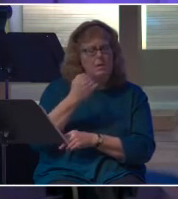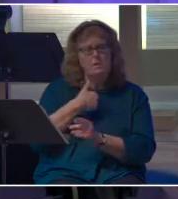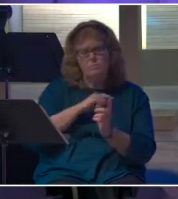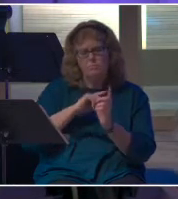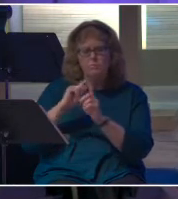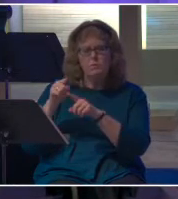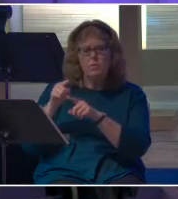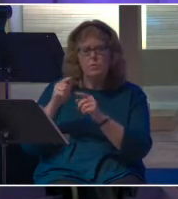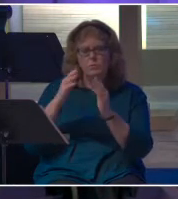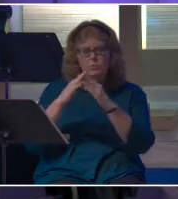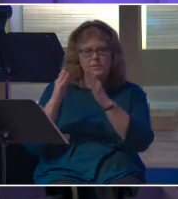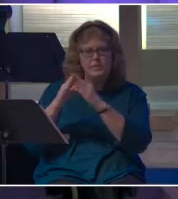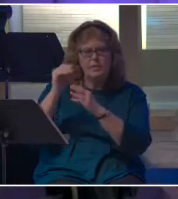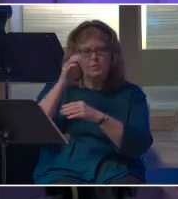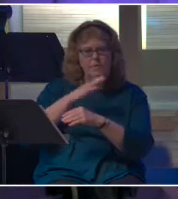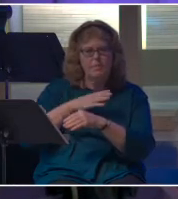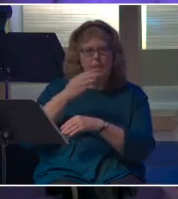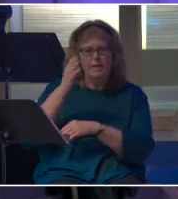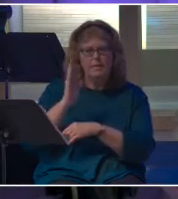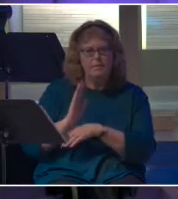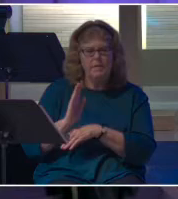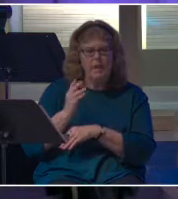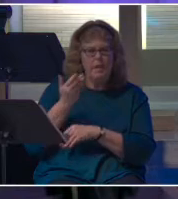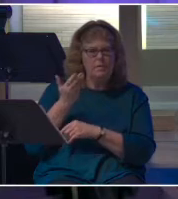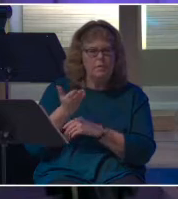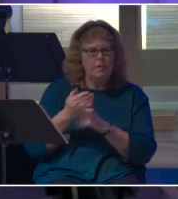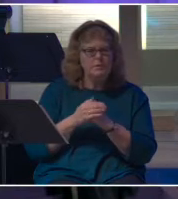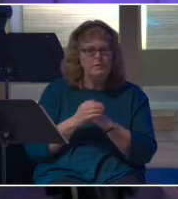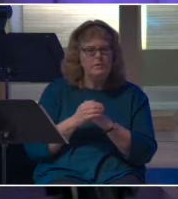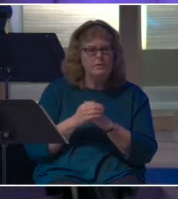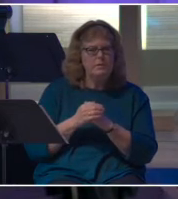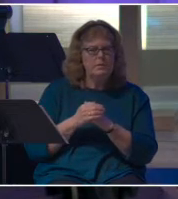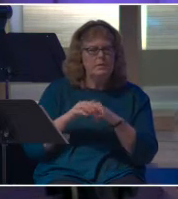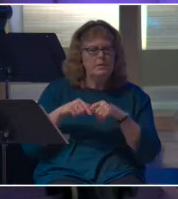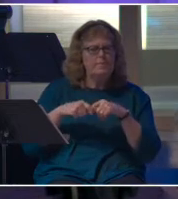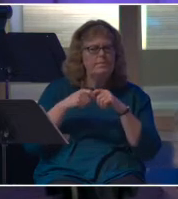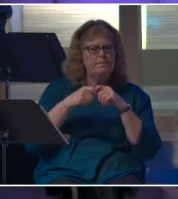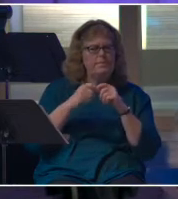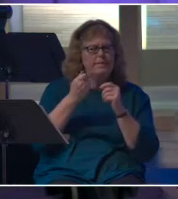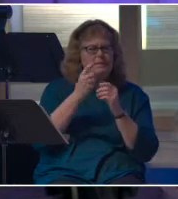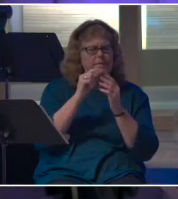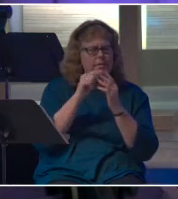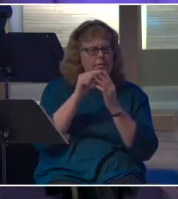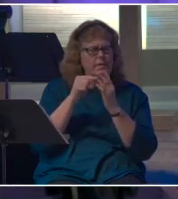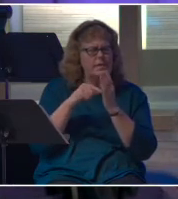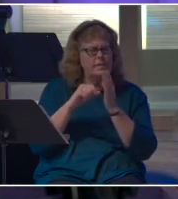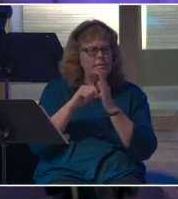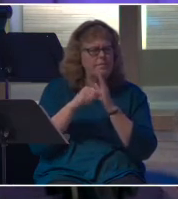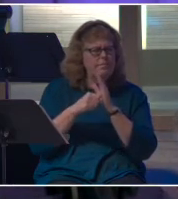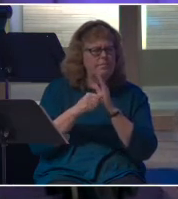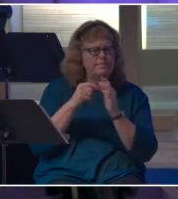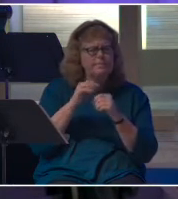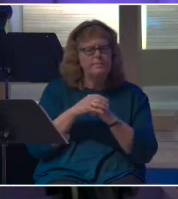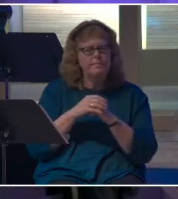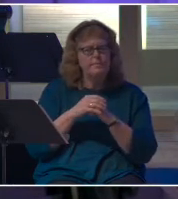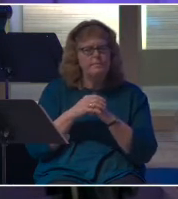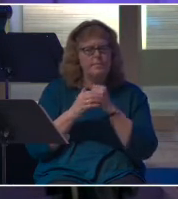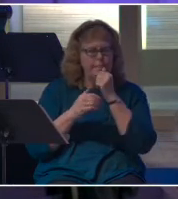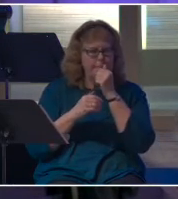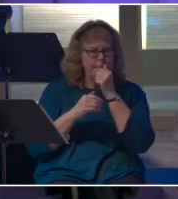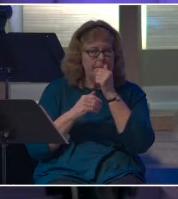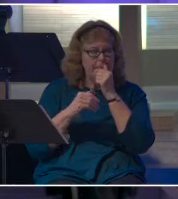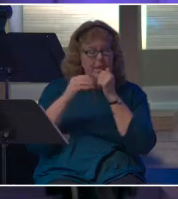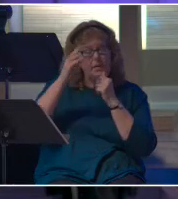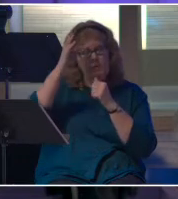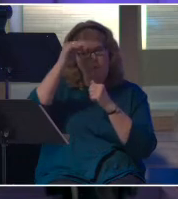the city where the man of God was." Let's pause there and make a few observations. First, the